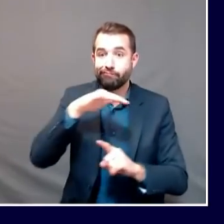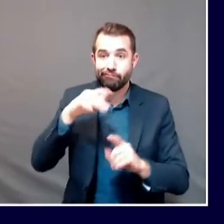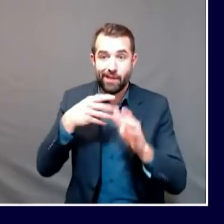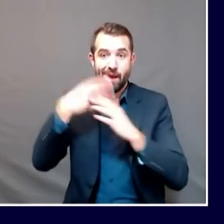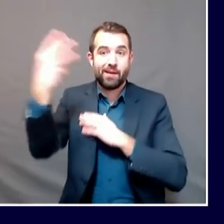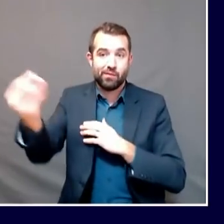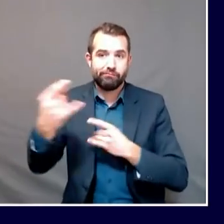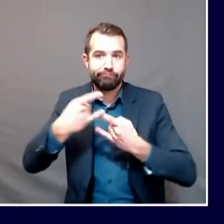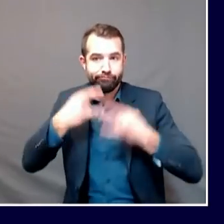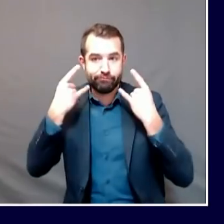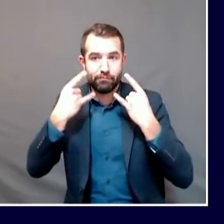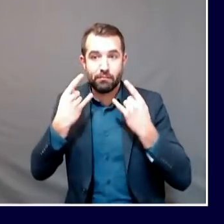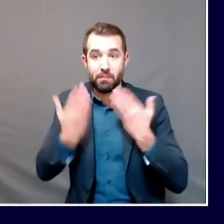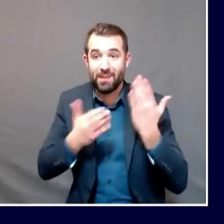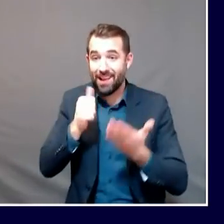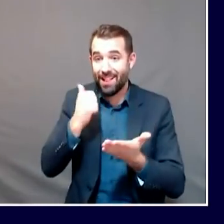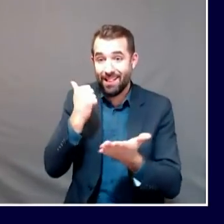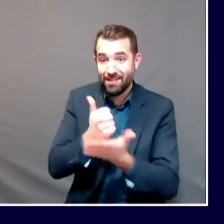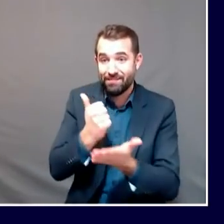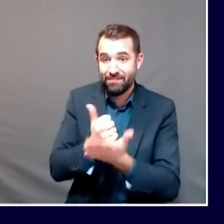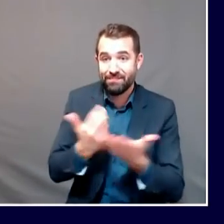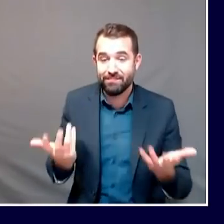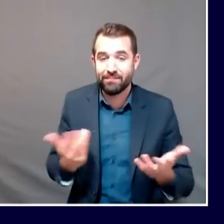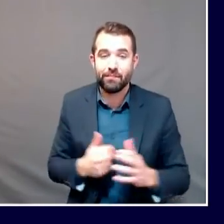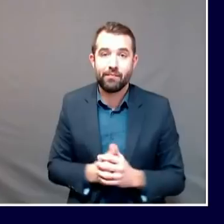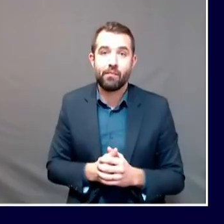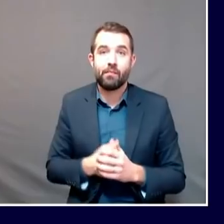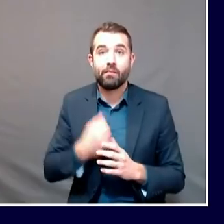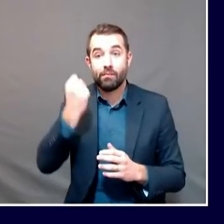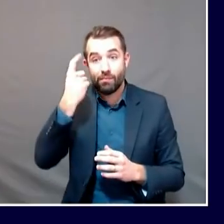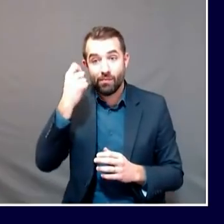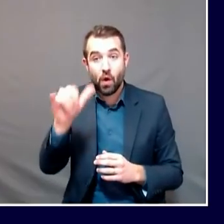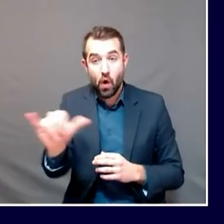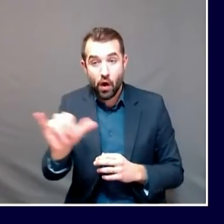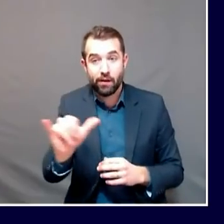we have now started going the way of other states.